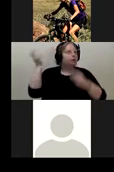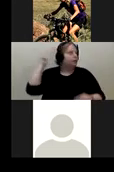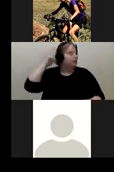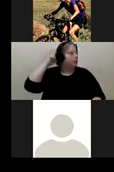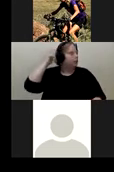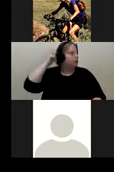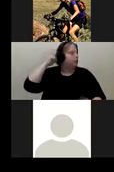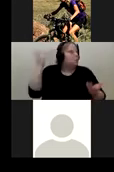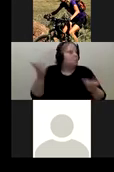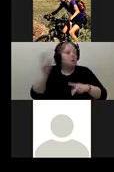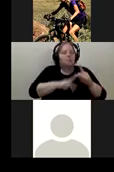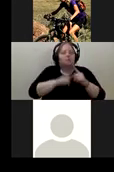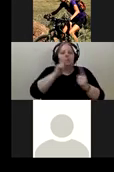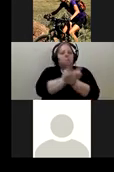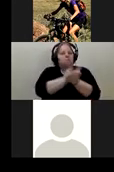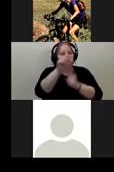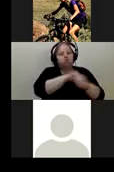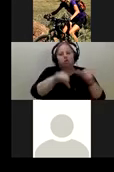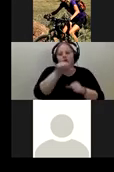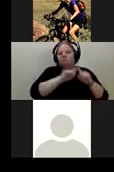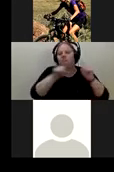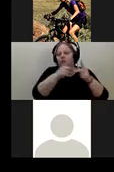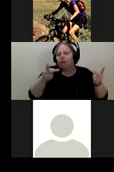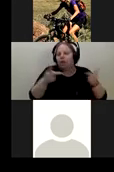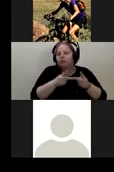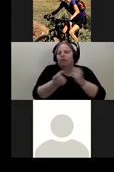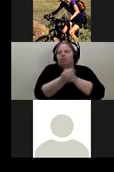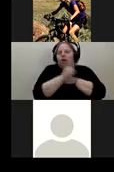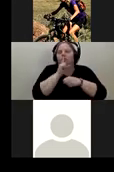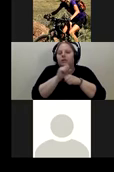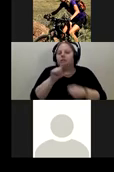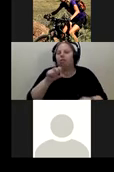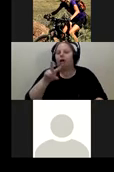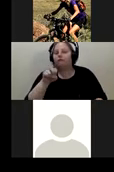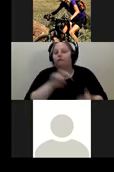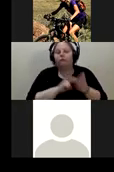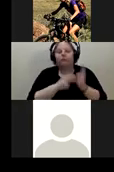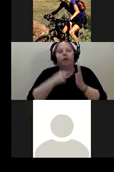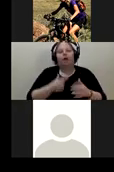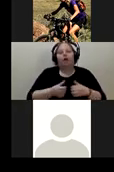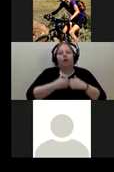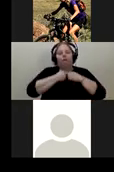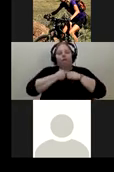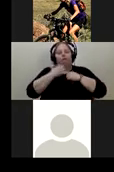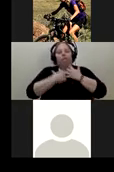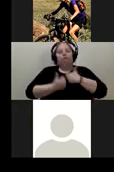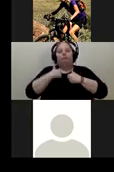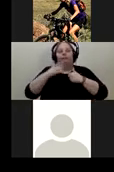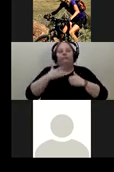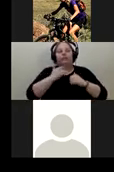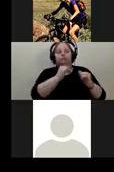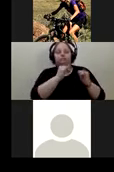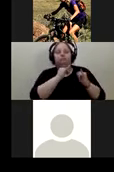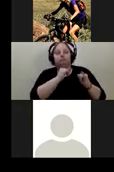people meet each other in different places and love is love. And I shouldn't be held back from my feelings that are mutual with this